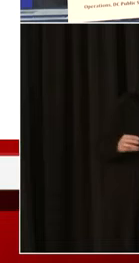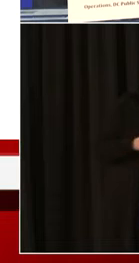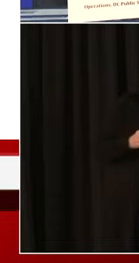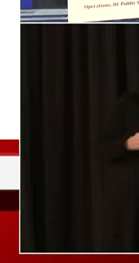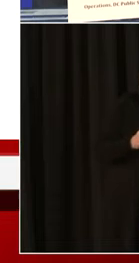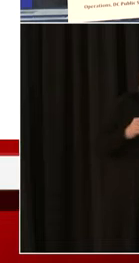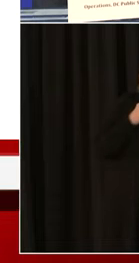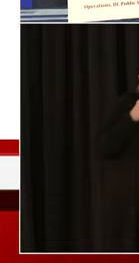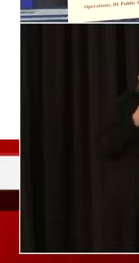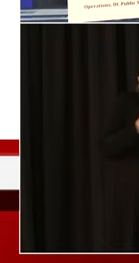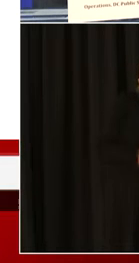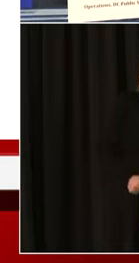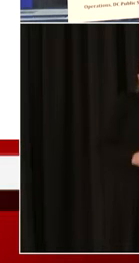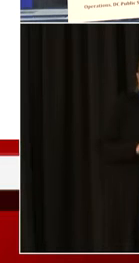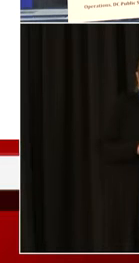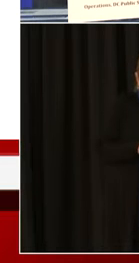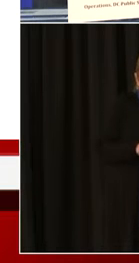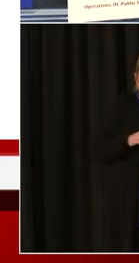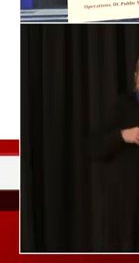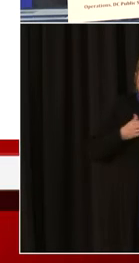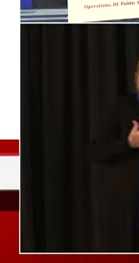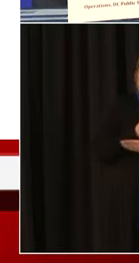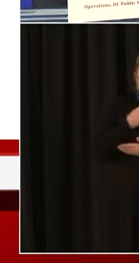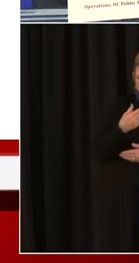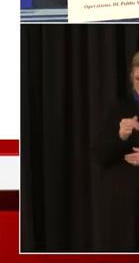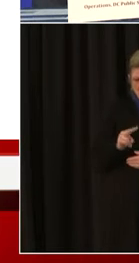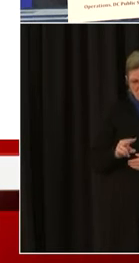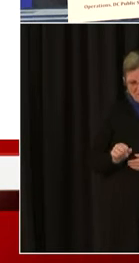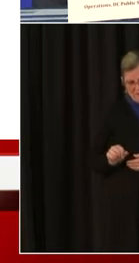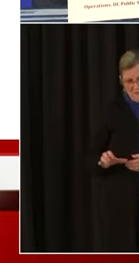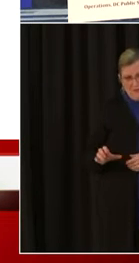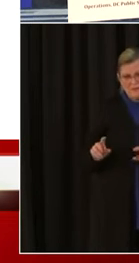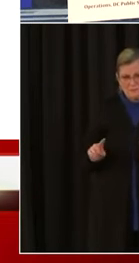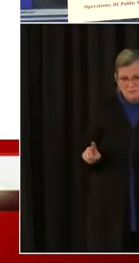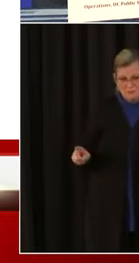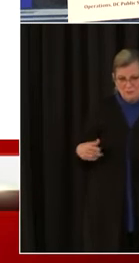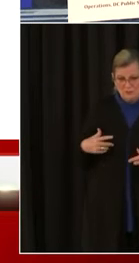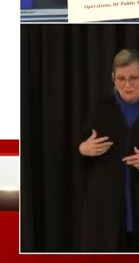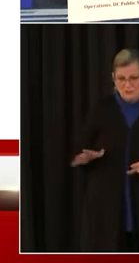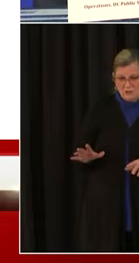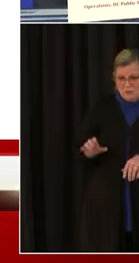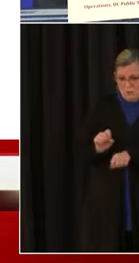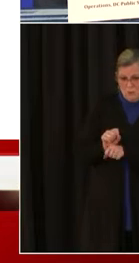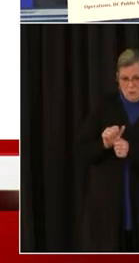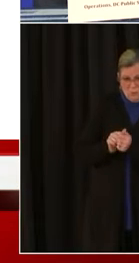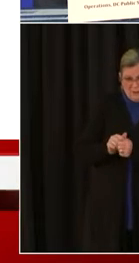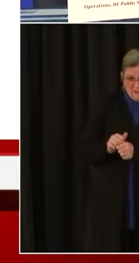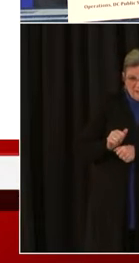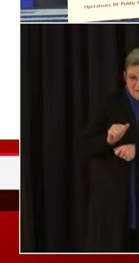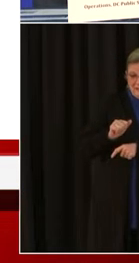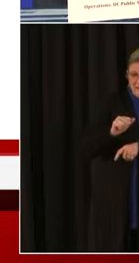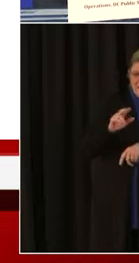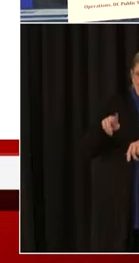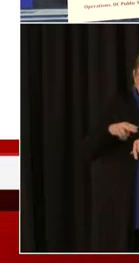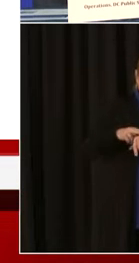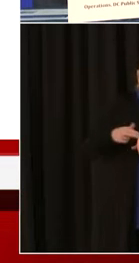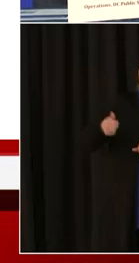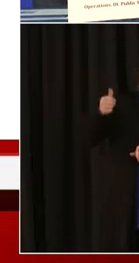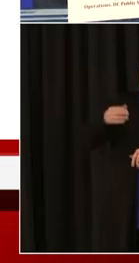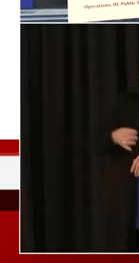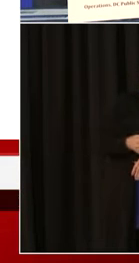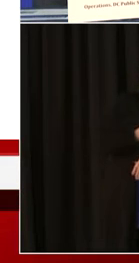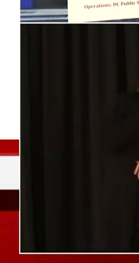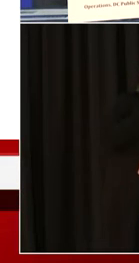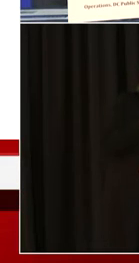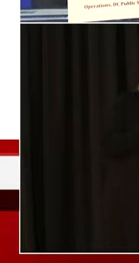of our schools. And this was done in consultation with national experts to understand what measures need to be in